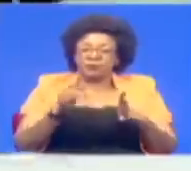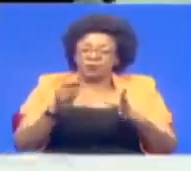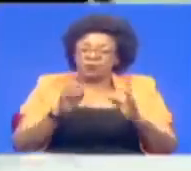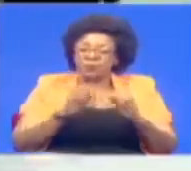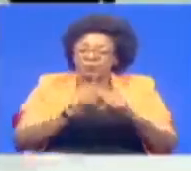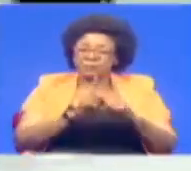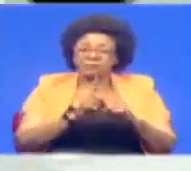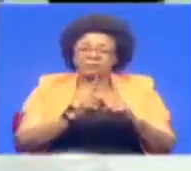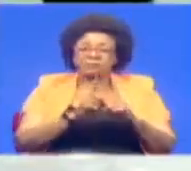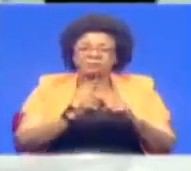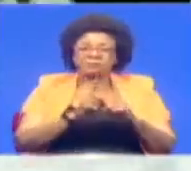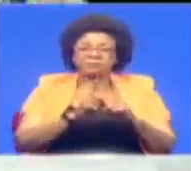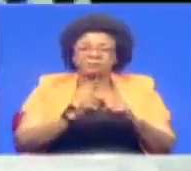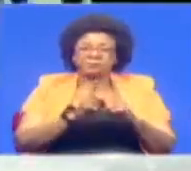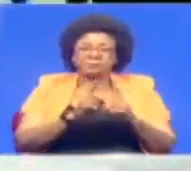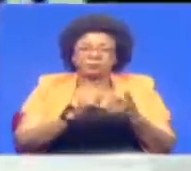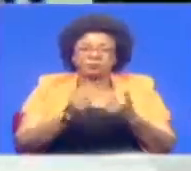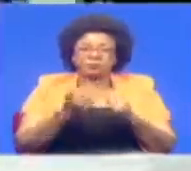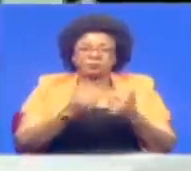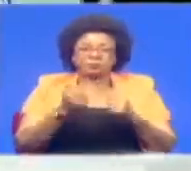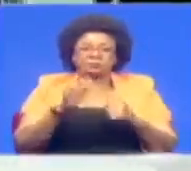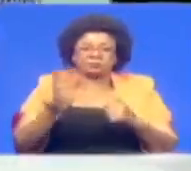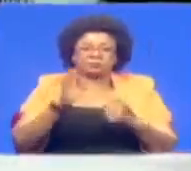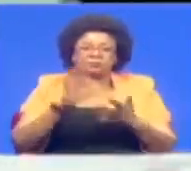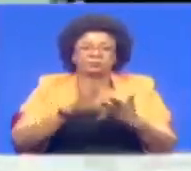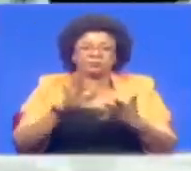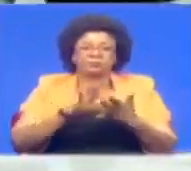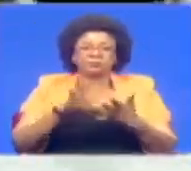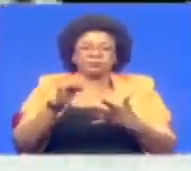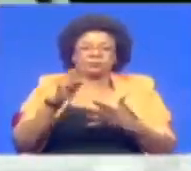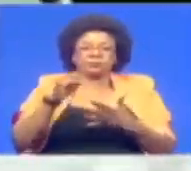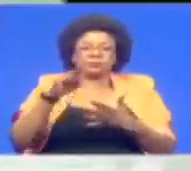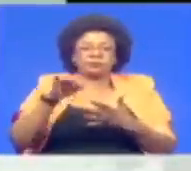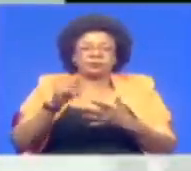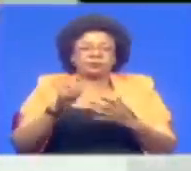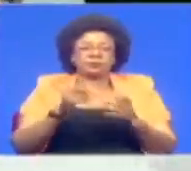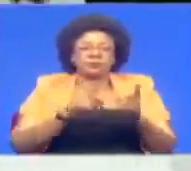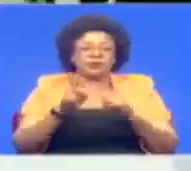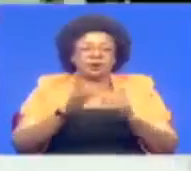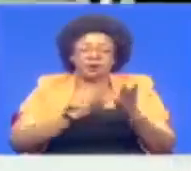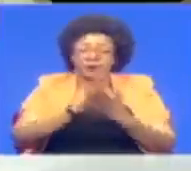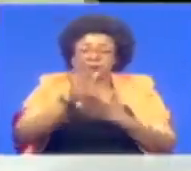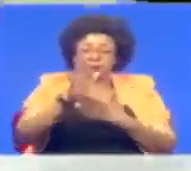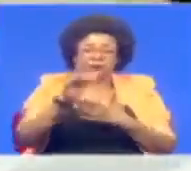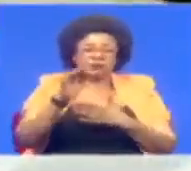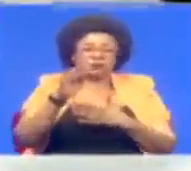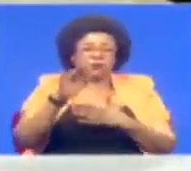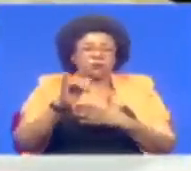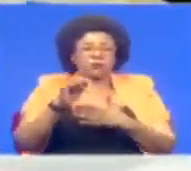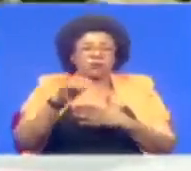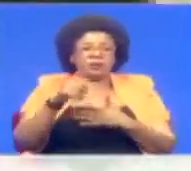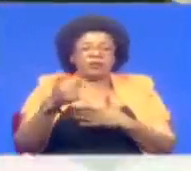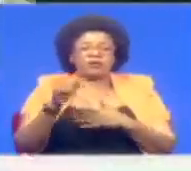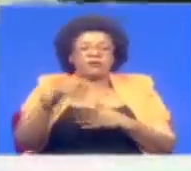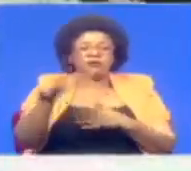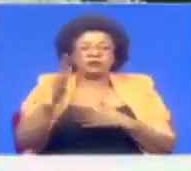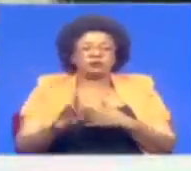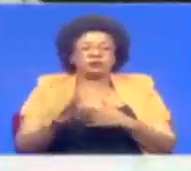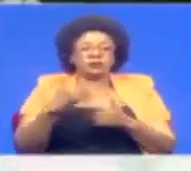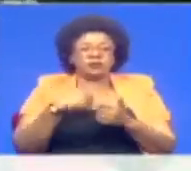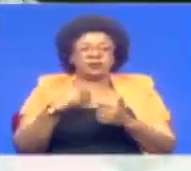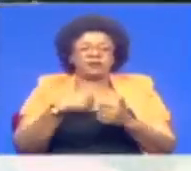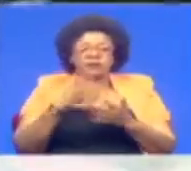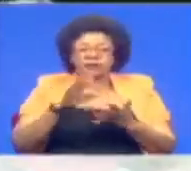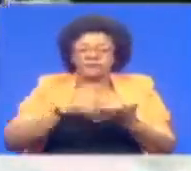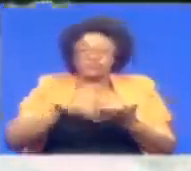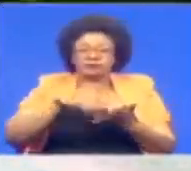in Naivasha by Sports Cabinet Secretary Amina Mohamed, Safari Rally CEO Phineas Kimathi, and other officials. Todd took advantage of